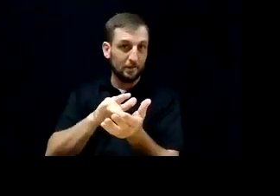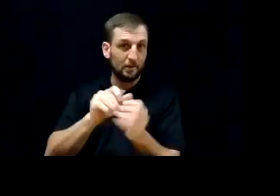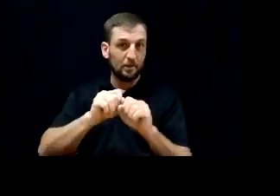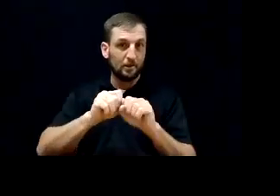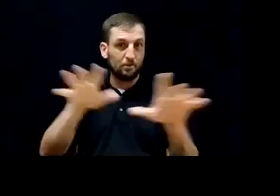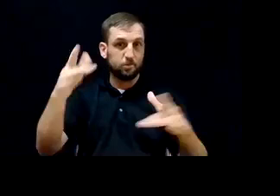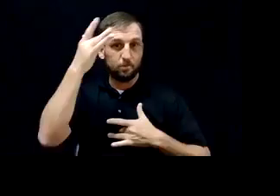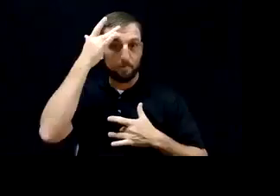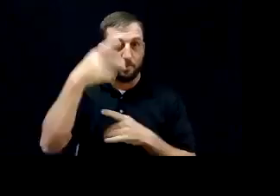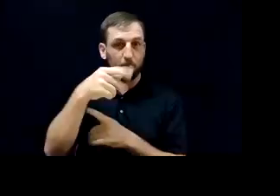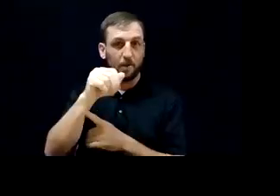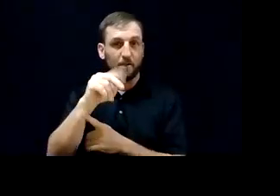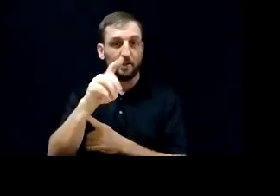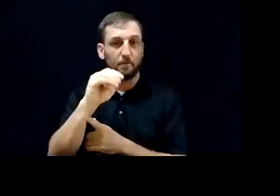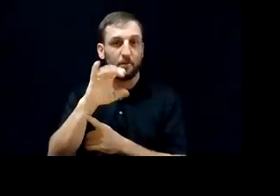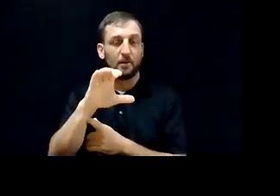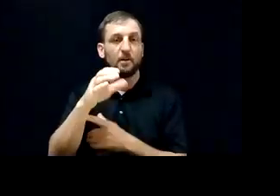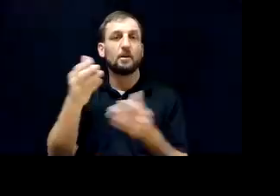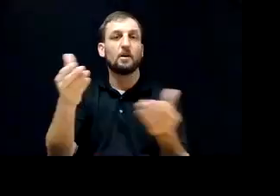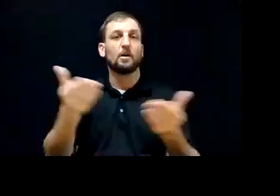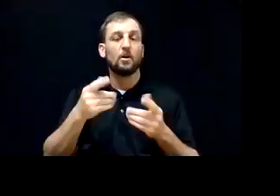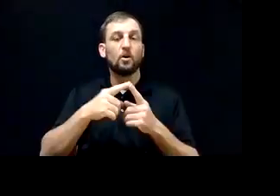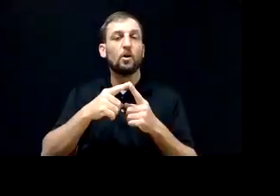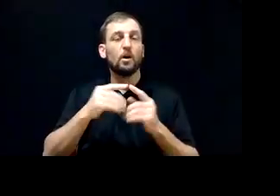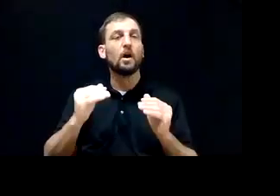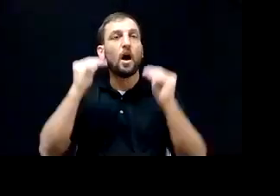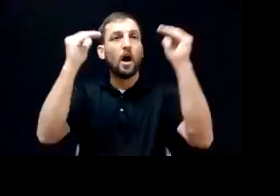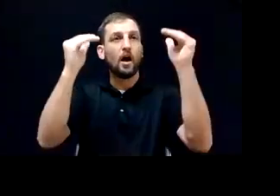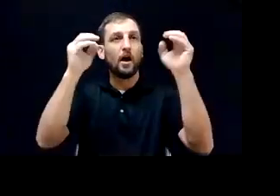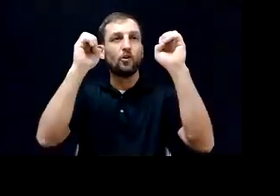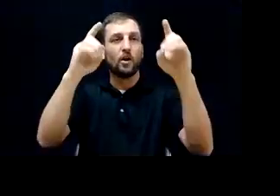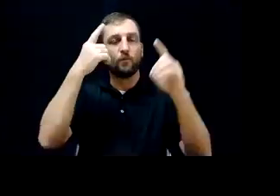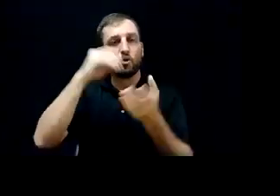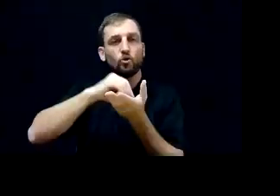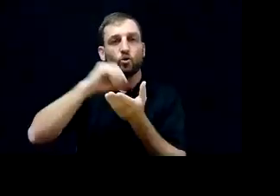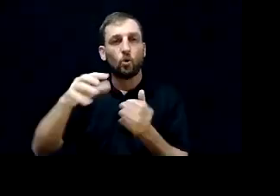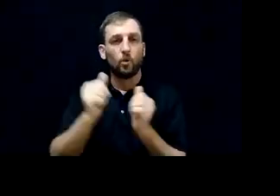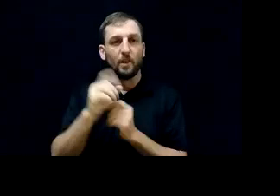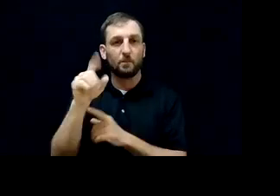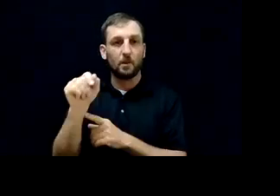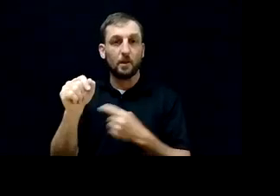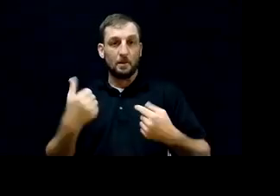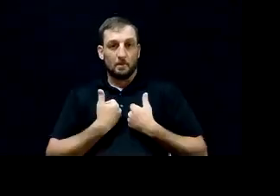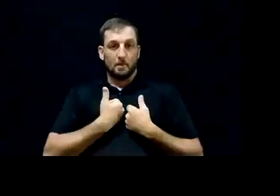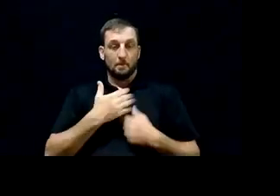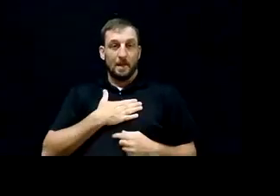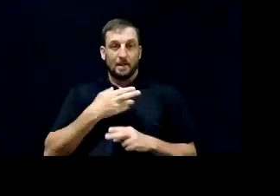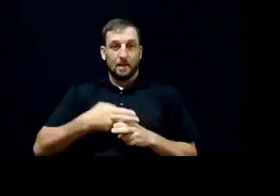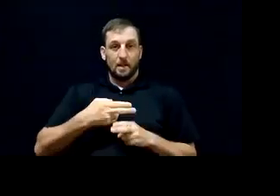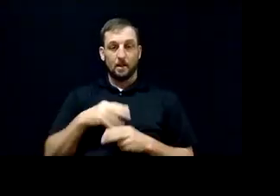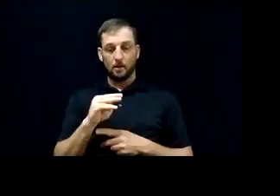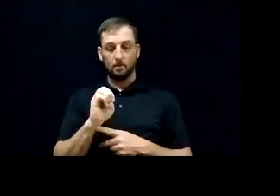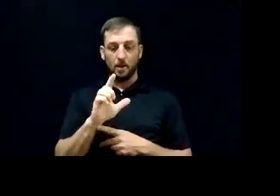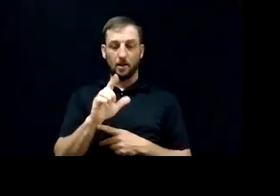in higher education for students with disabilities. My name is Melanie, and I'll be facilitating